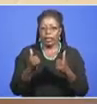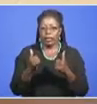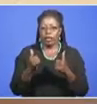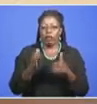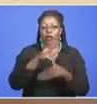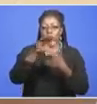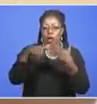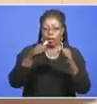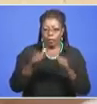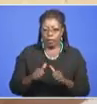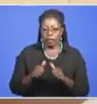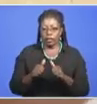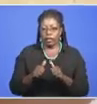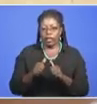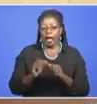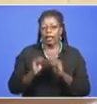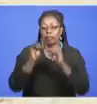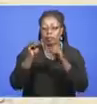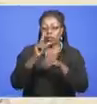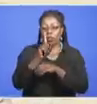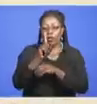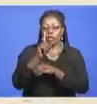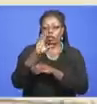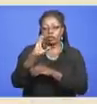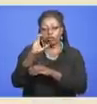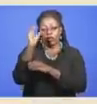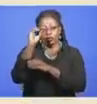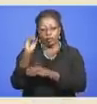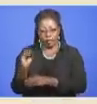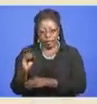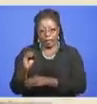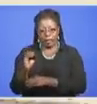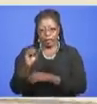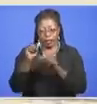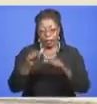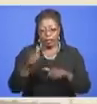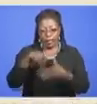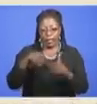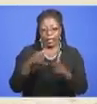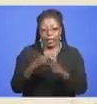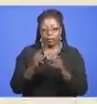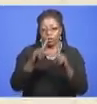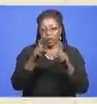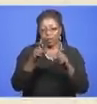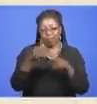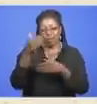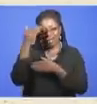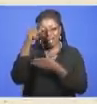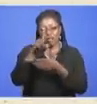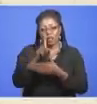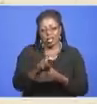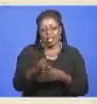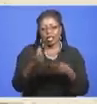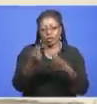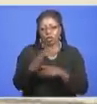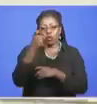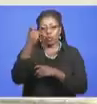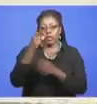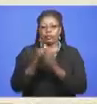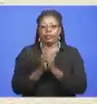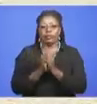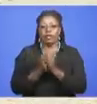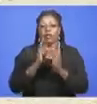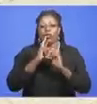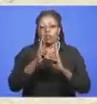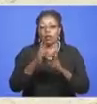all our ability and put 100% effort in it. What do you think is going to be the key for you guys to pull this one off? By working hard.